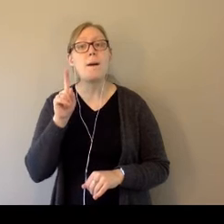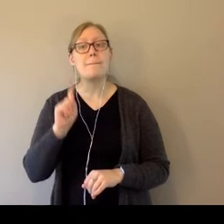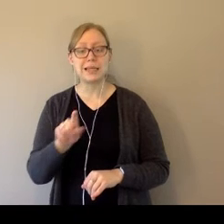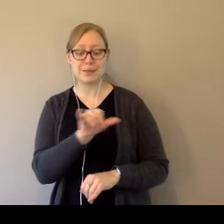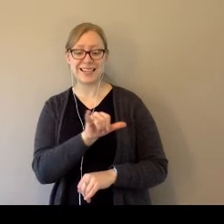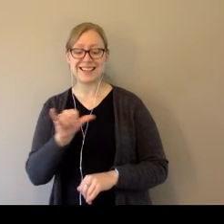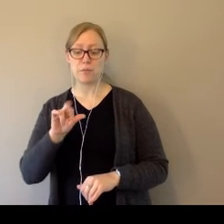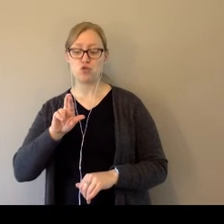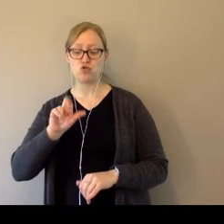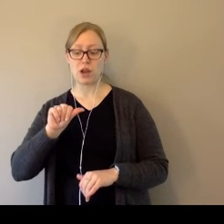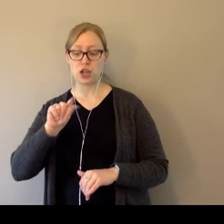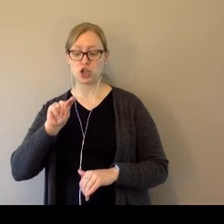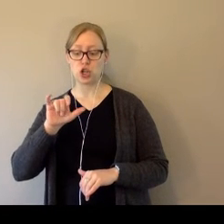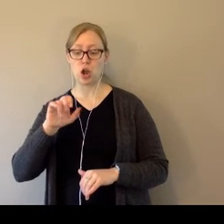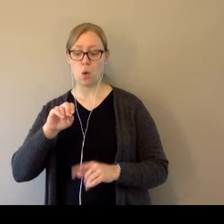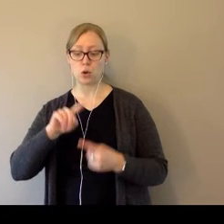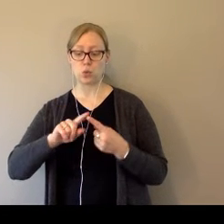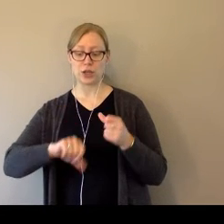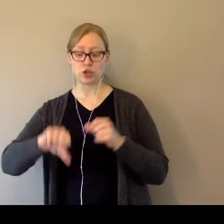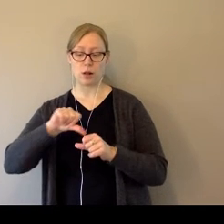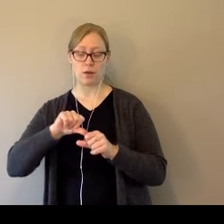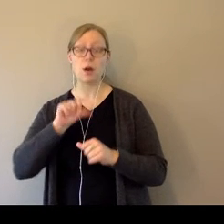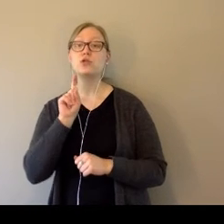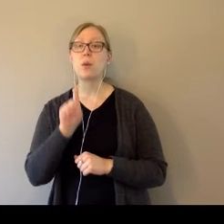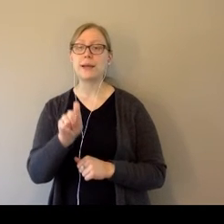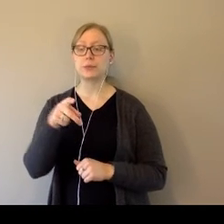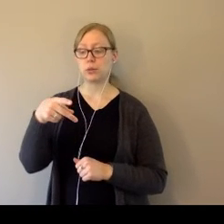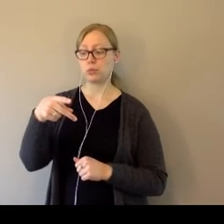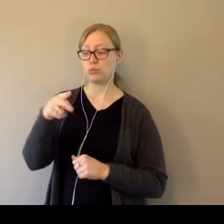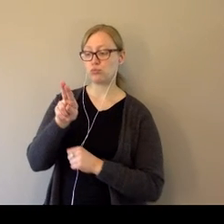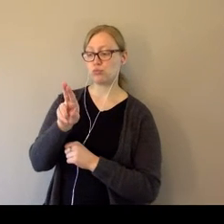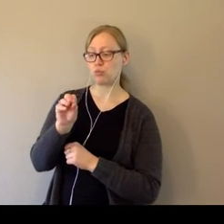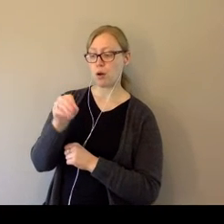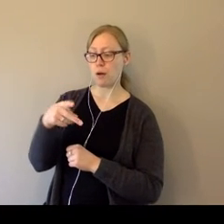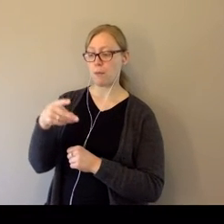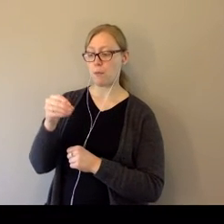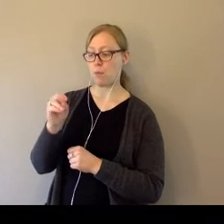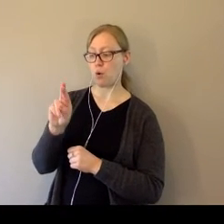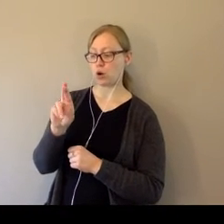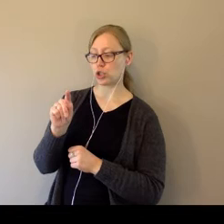other. And so we'll say corresponding sides,